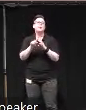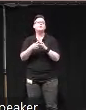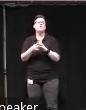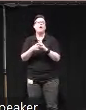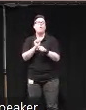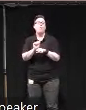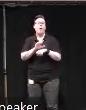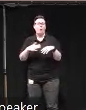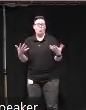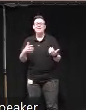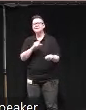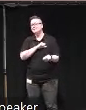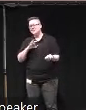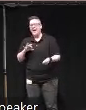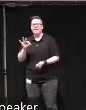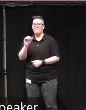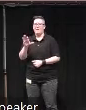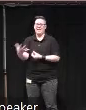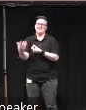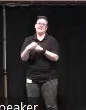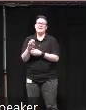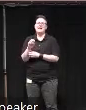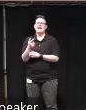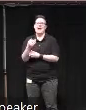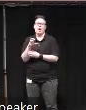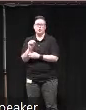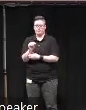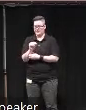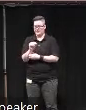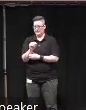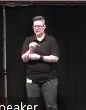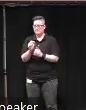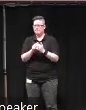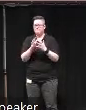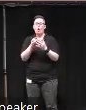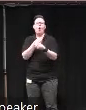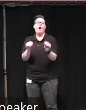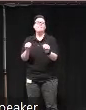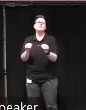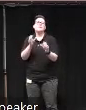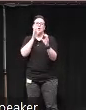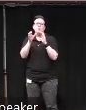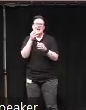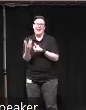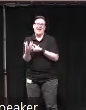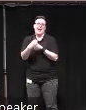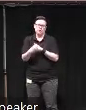on the staff and faculty engagement as well by enhancing our Office of Communication and Engagement.